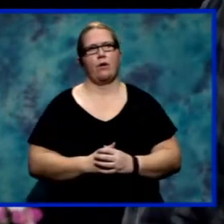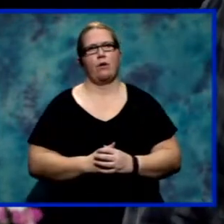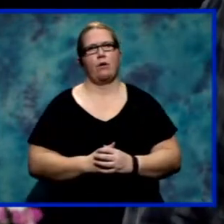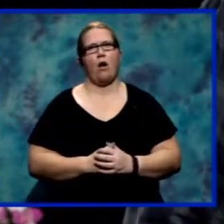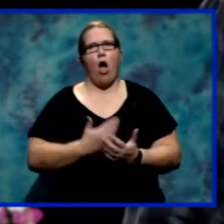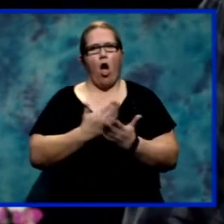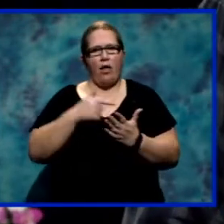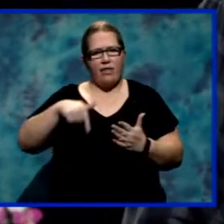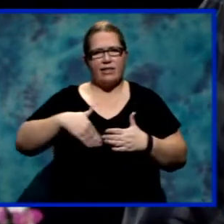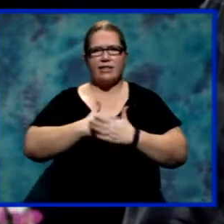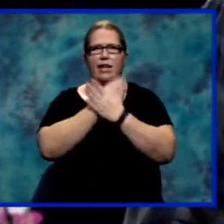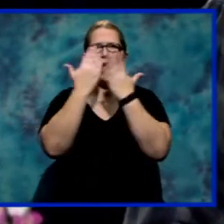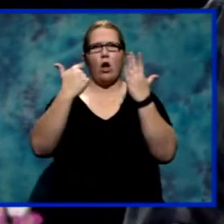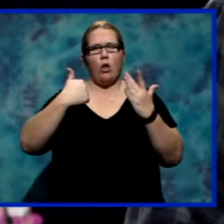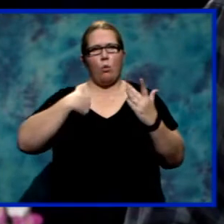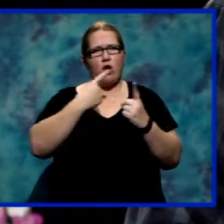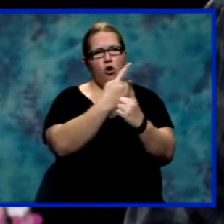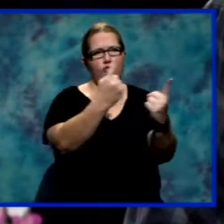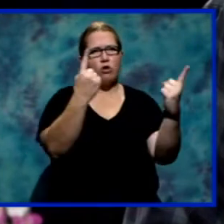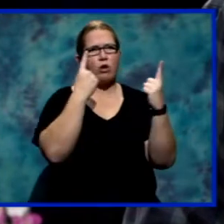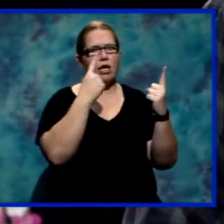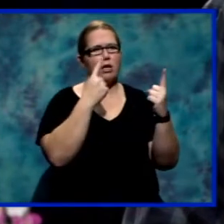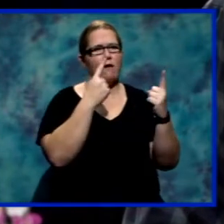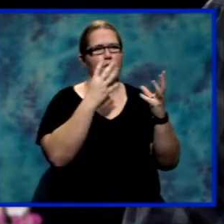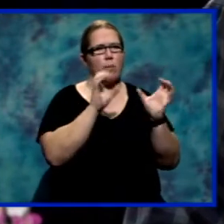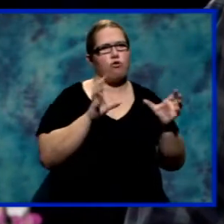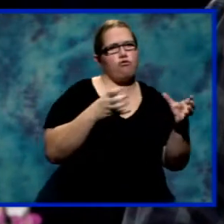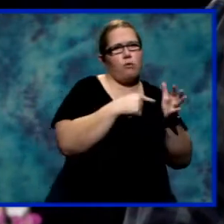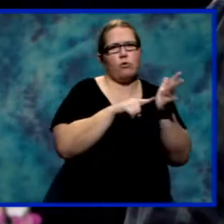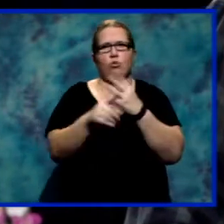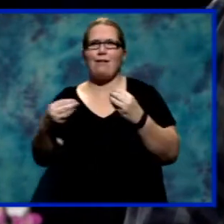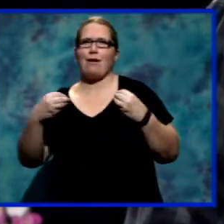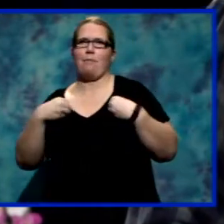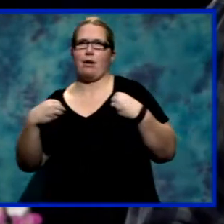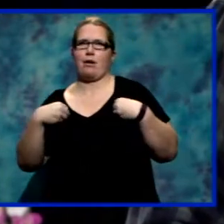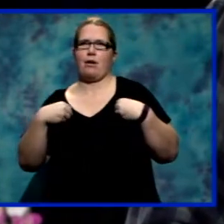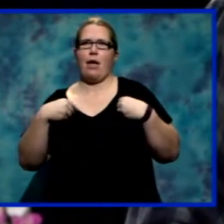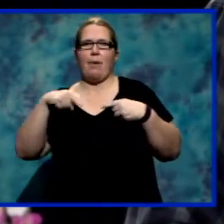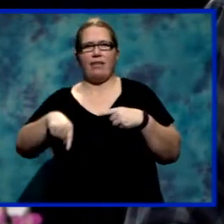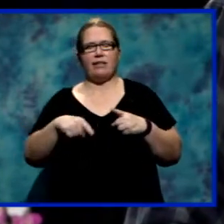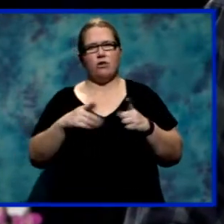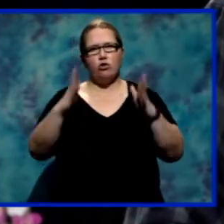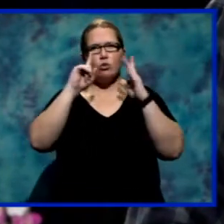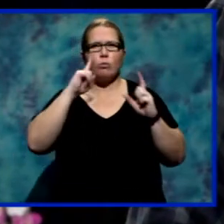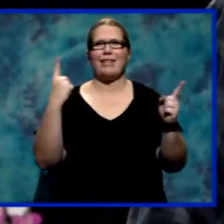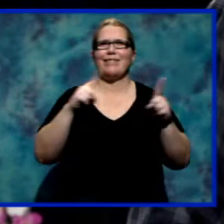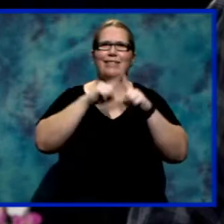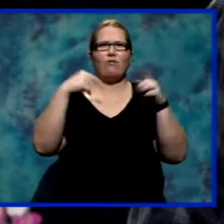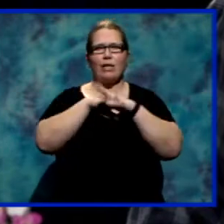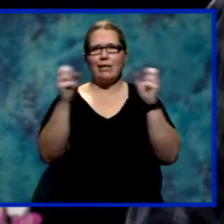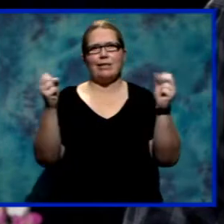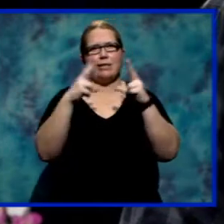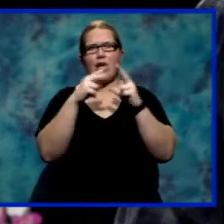on this day where we graduate from being a group to a company, may this church be different in Sydney. I earnestly pray that,